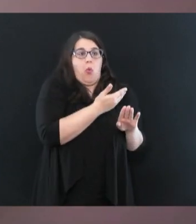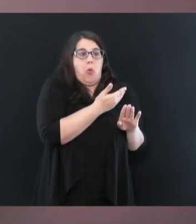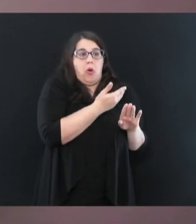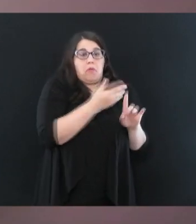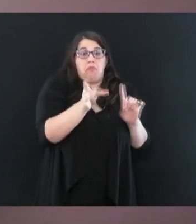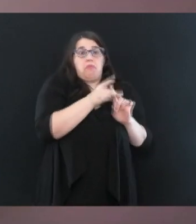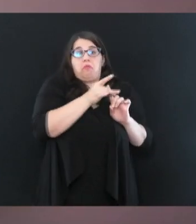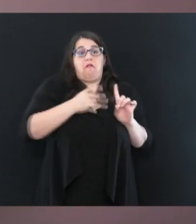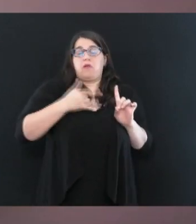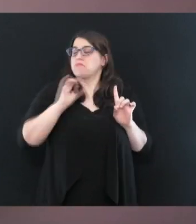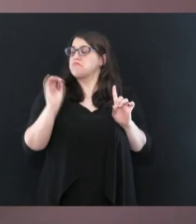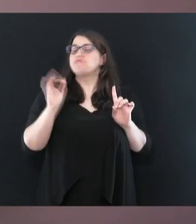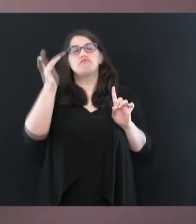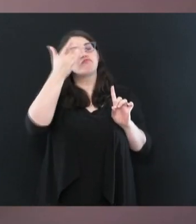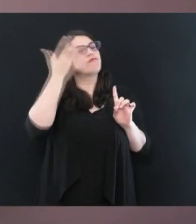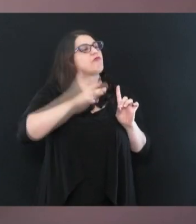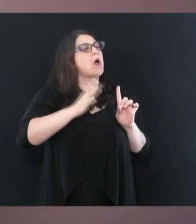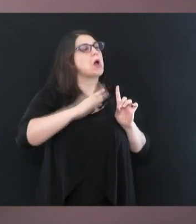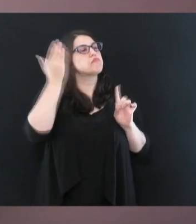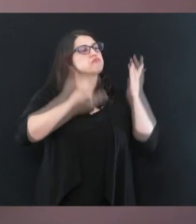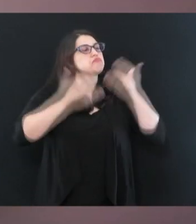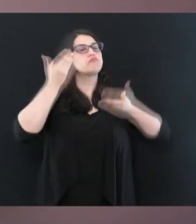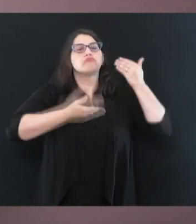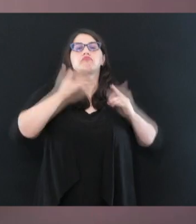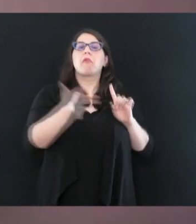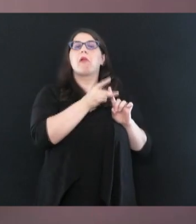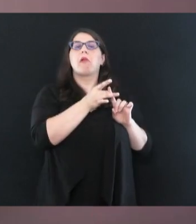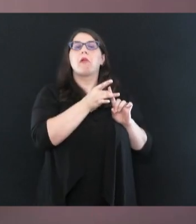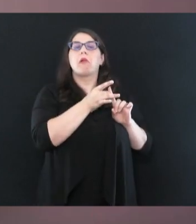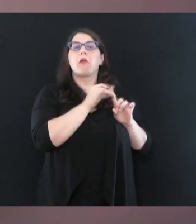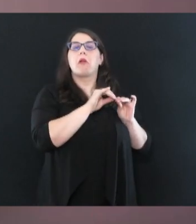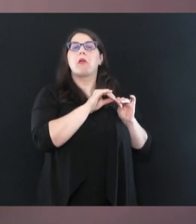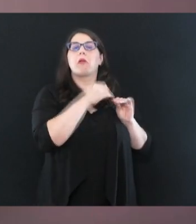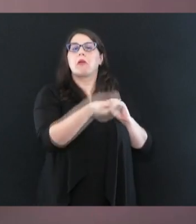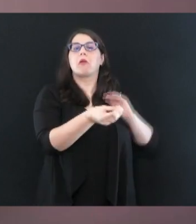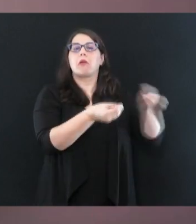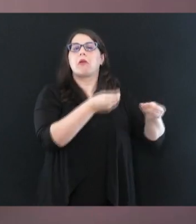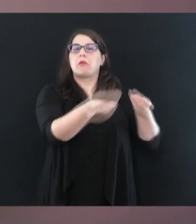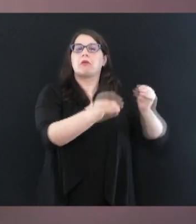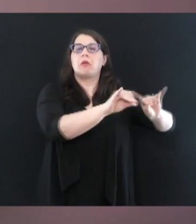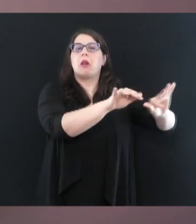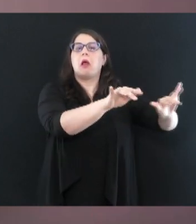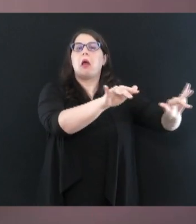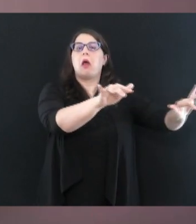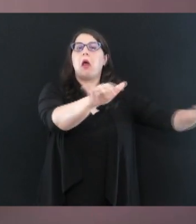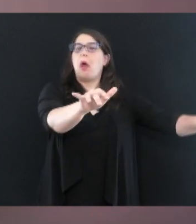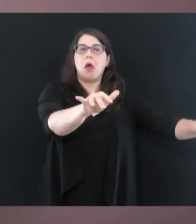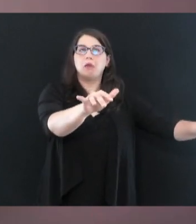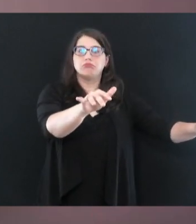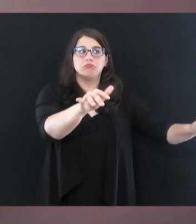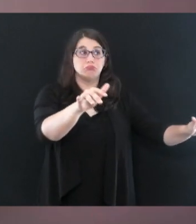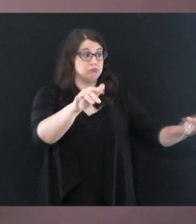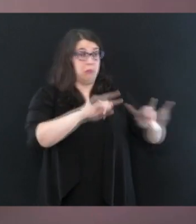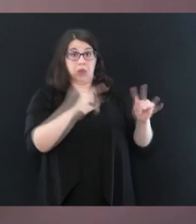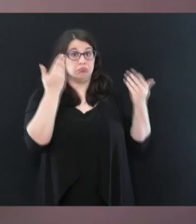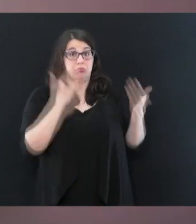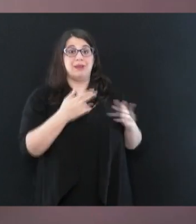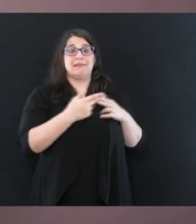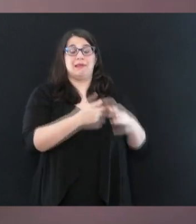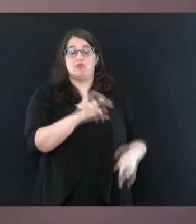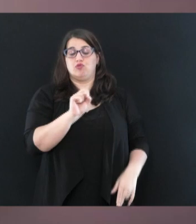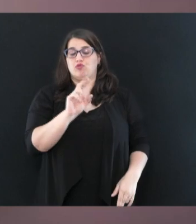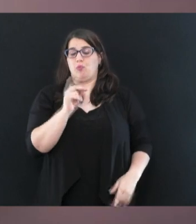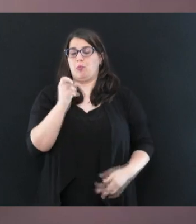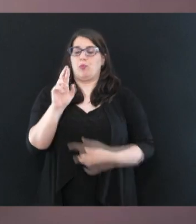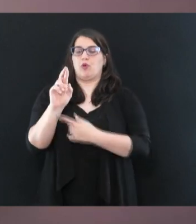highly contagious, and they can spread to other people without even realizing they're sick. And they're called super spreaders. And